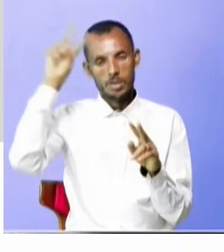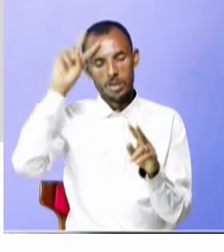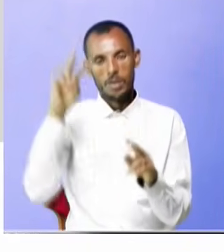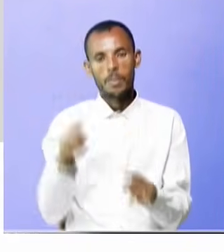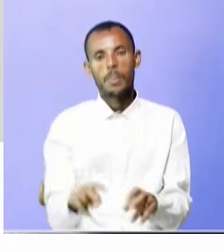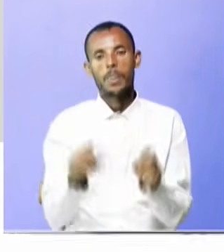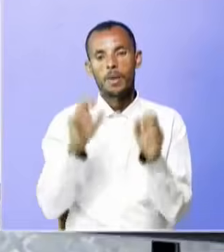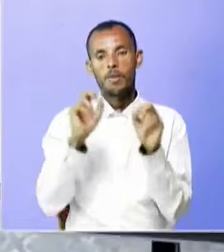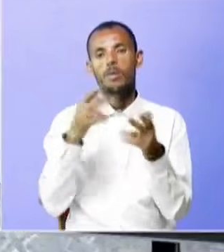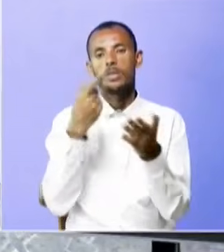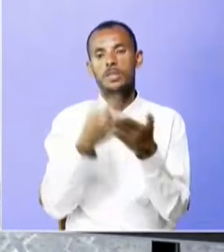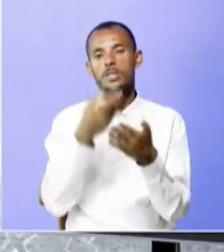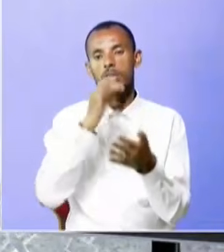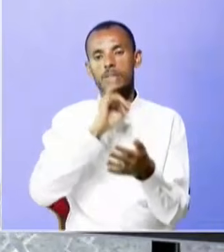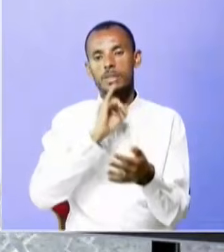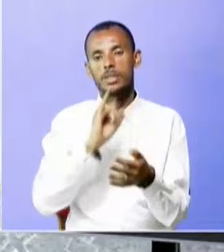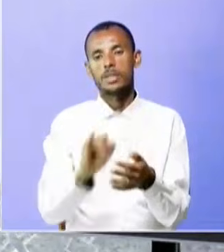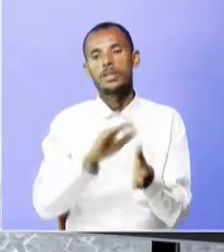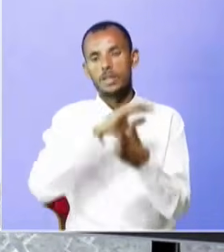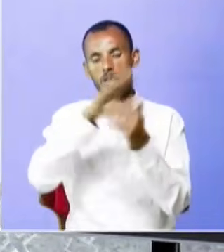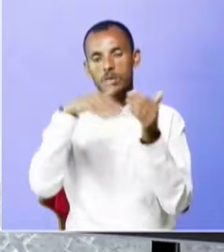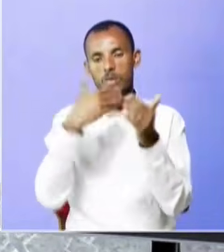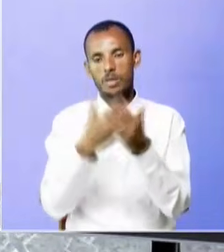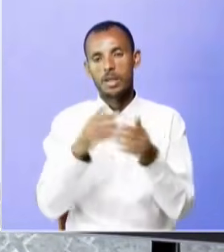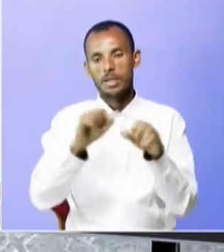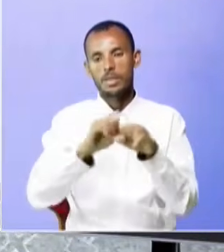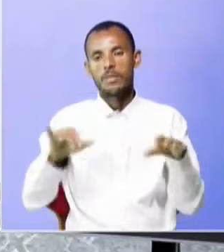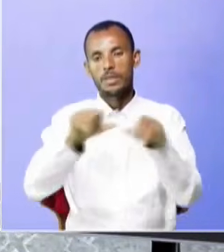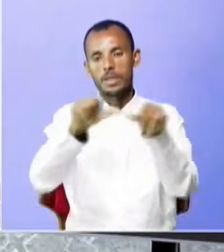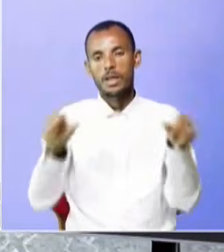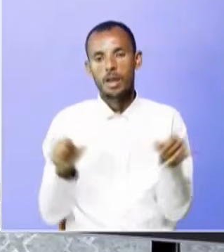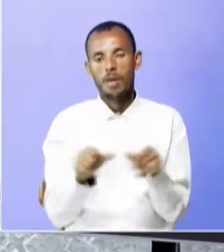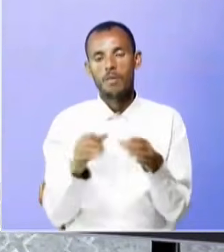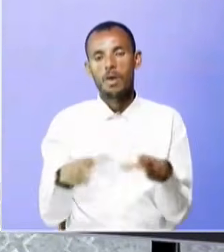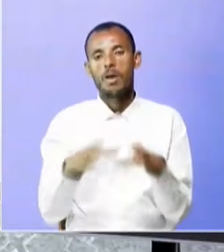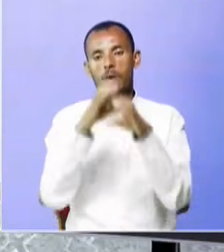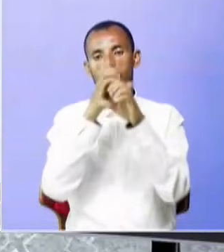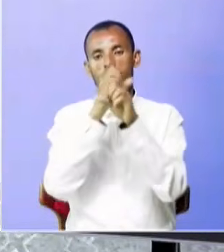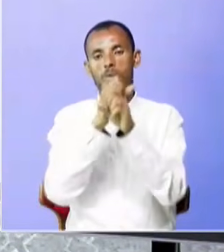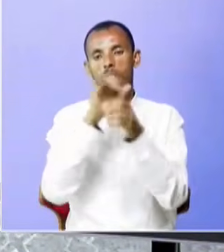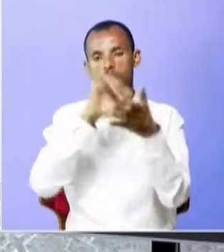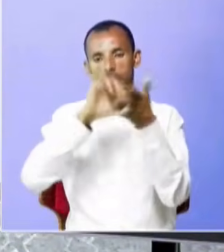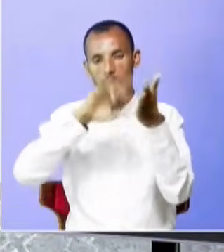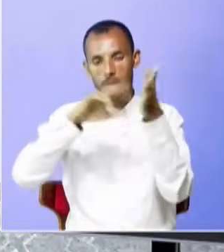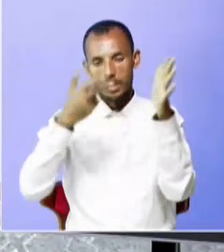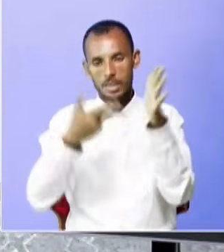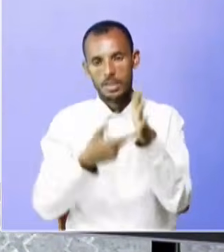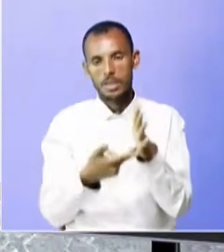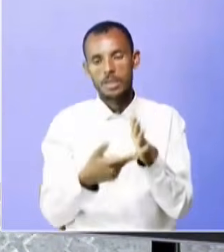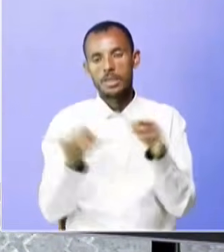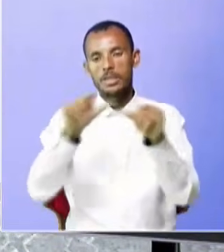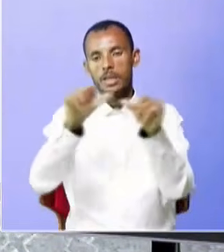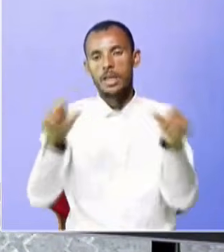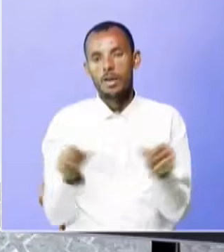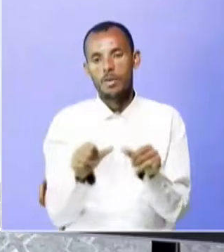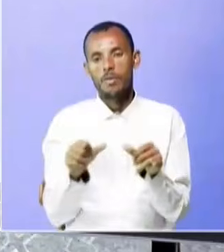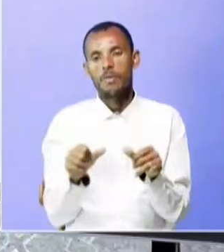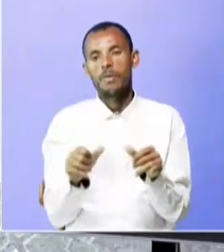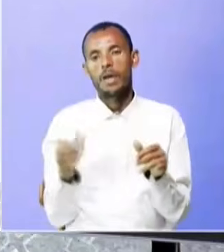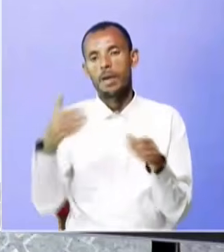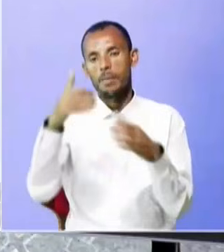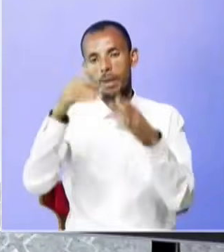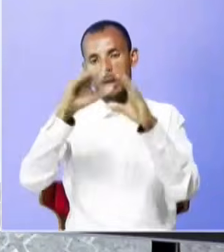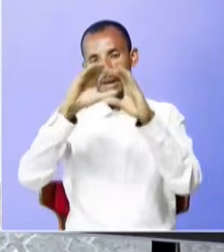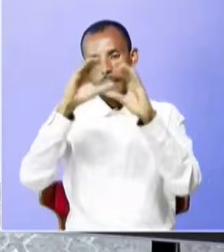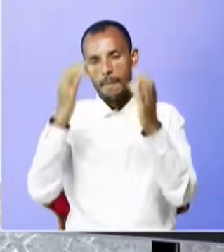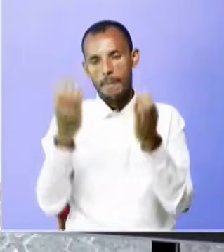Okay, this is the total surface area of the cone. That means the area of the curved part